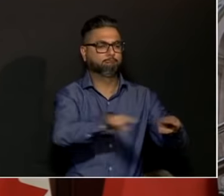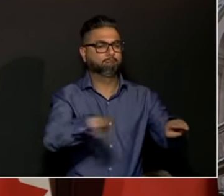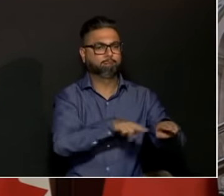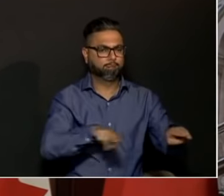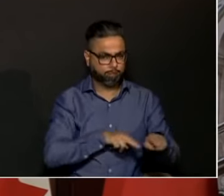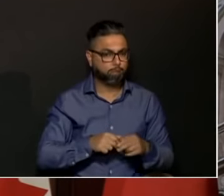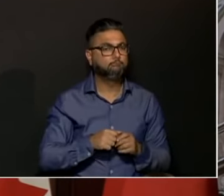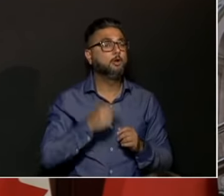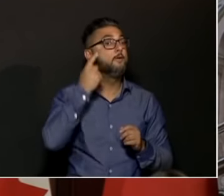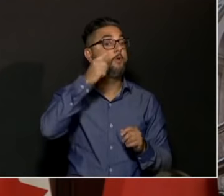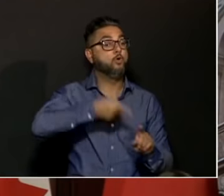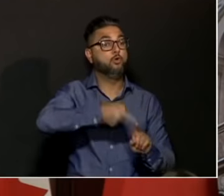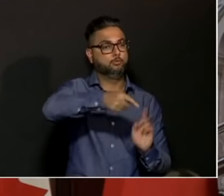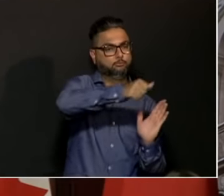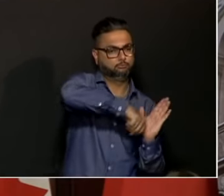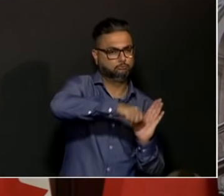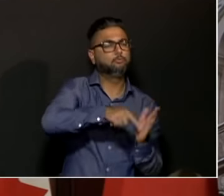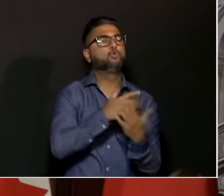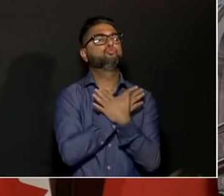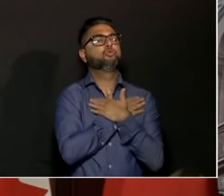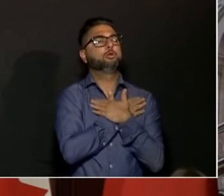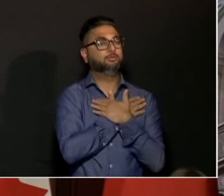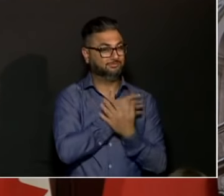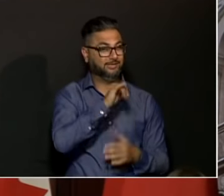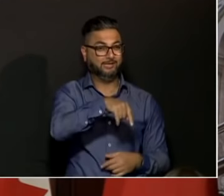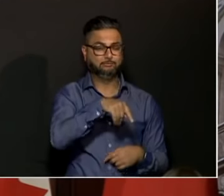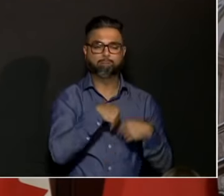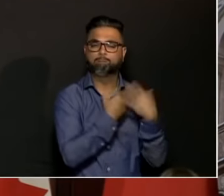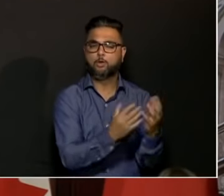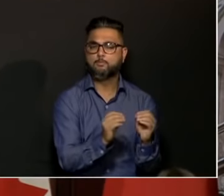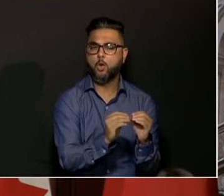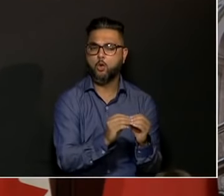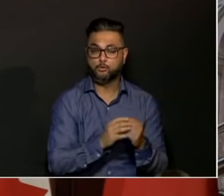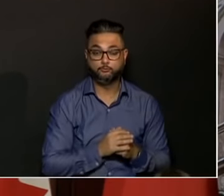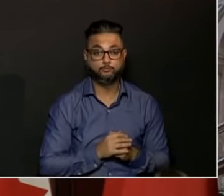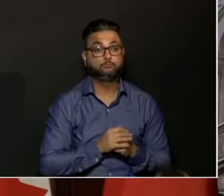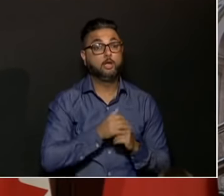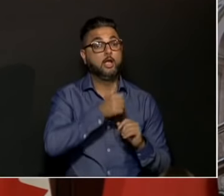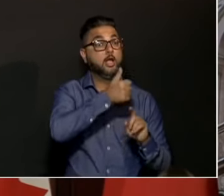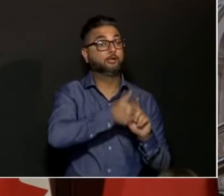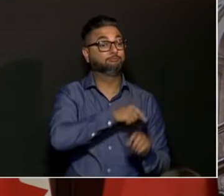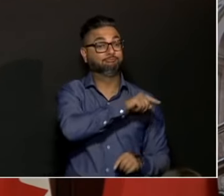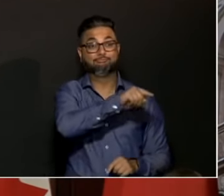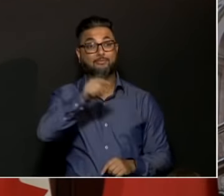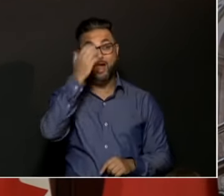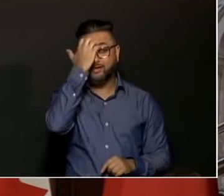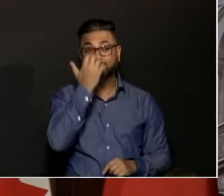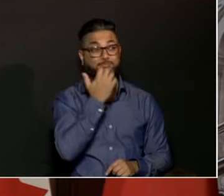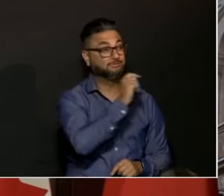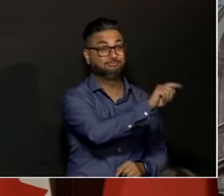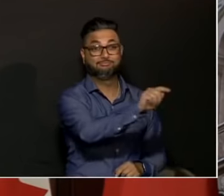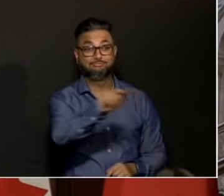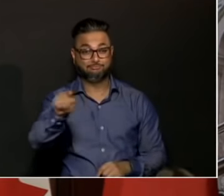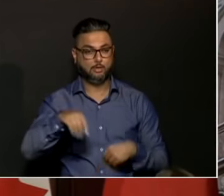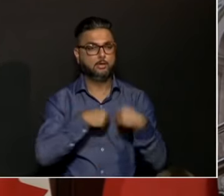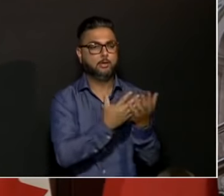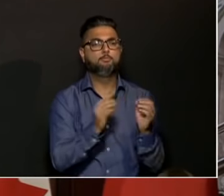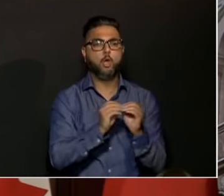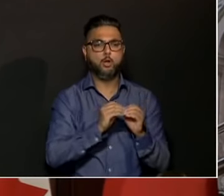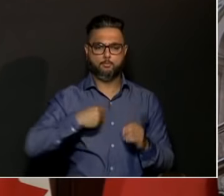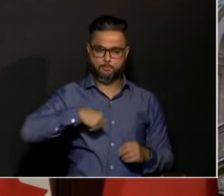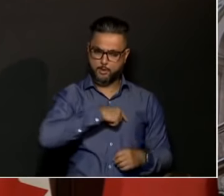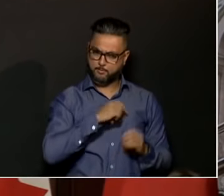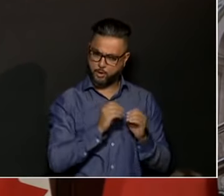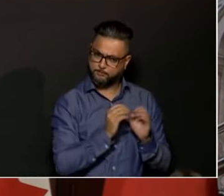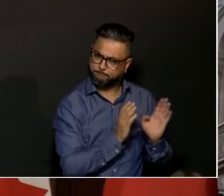every additional hospital bed we secure puts us in a stronger position to fight the next surge.